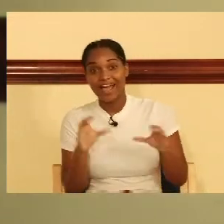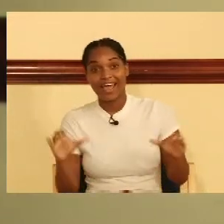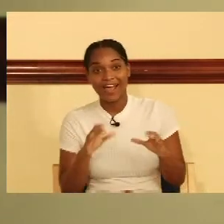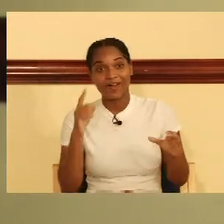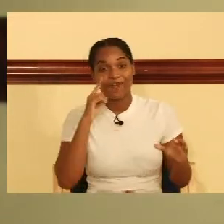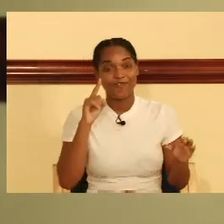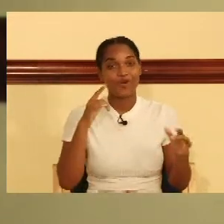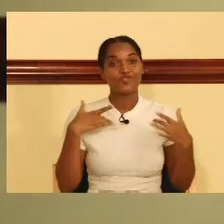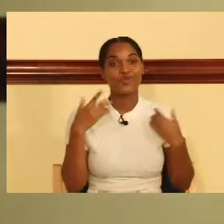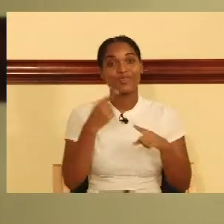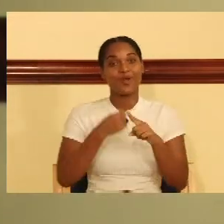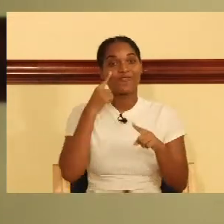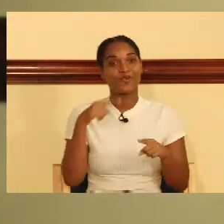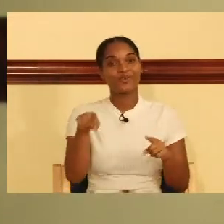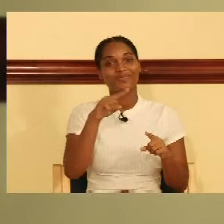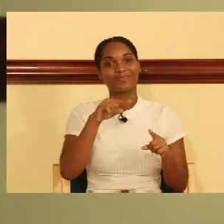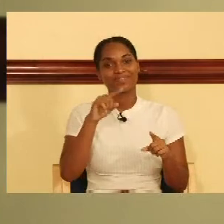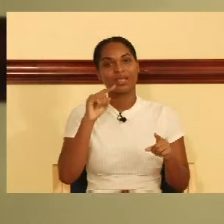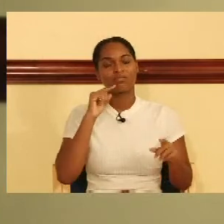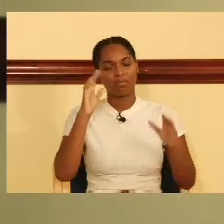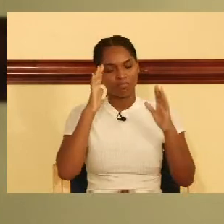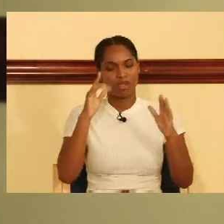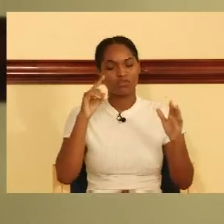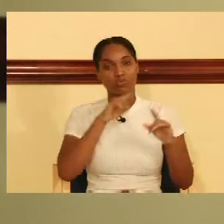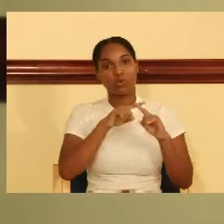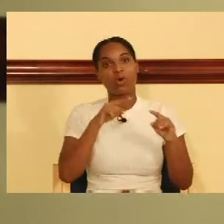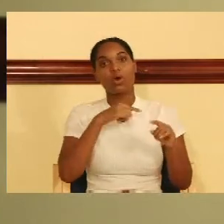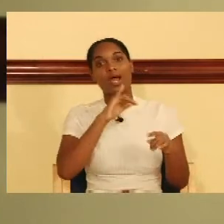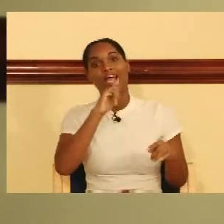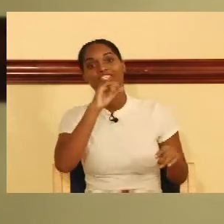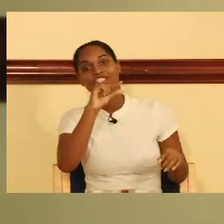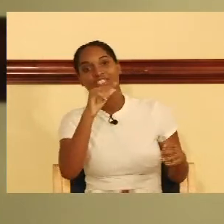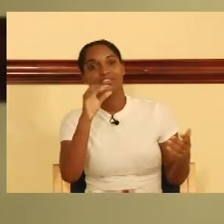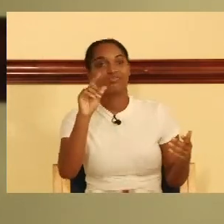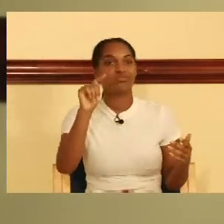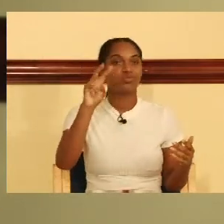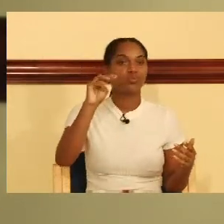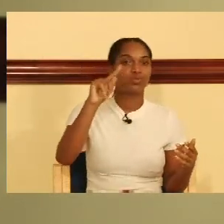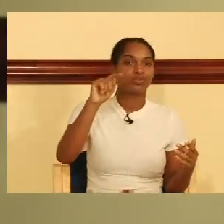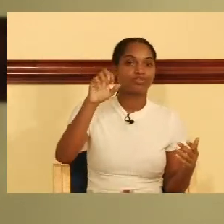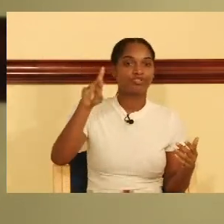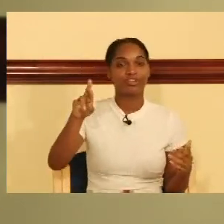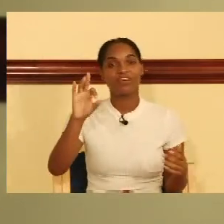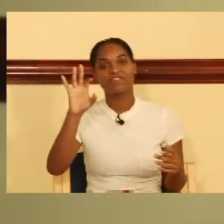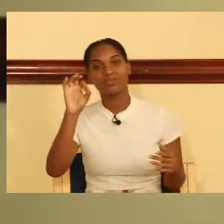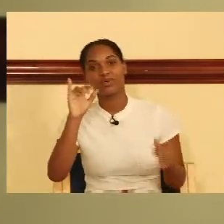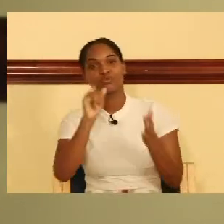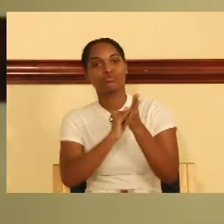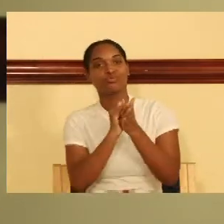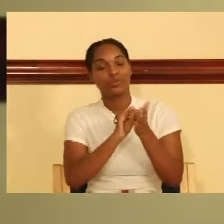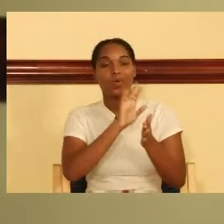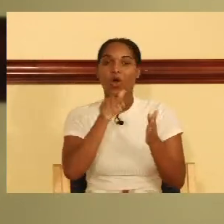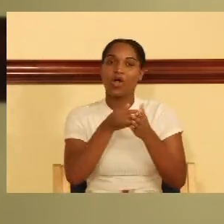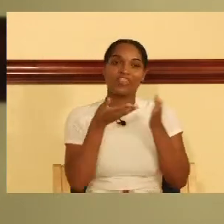you. So please stay tuned to all our pages, Instagram, Twitter, Facebook, YouTube.